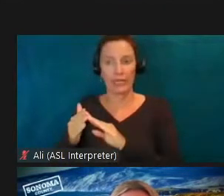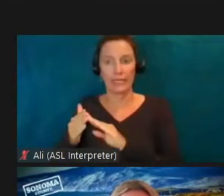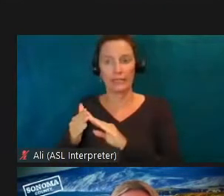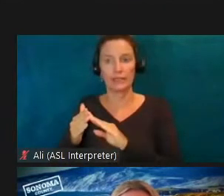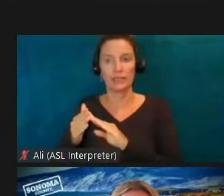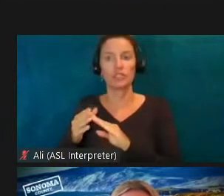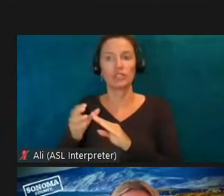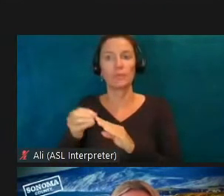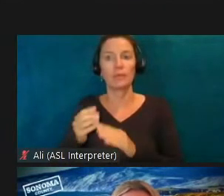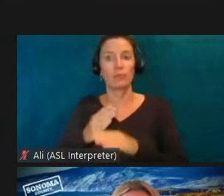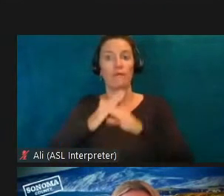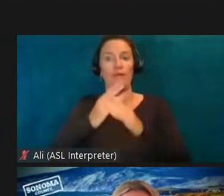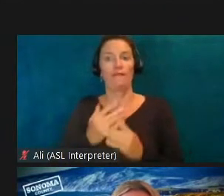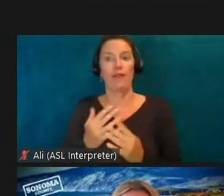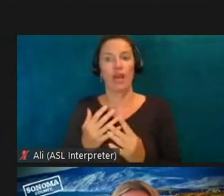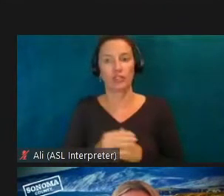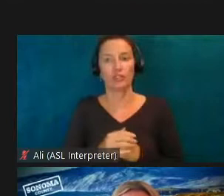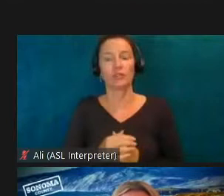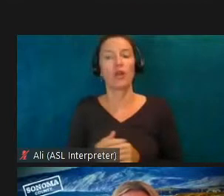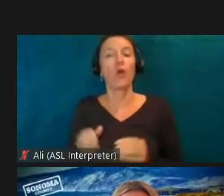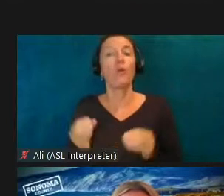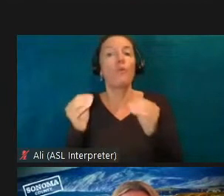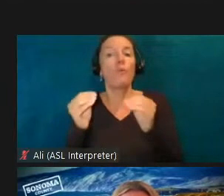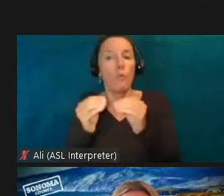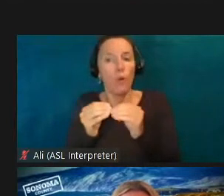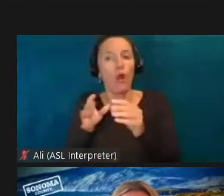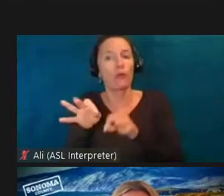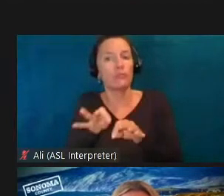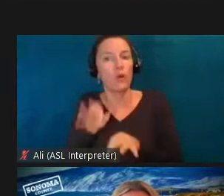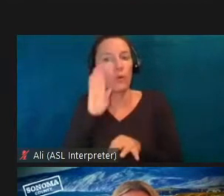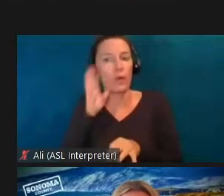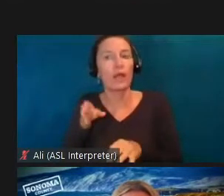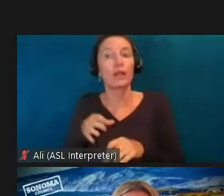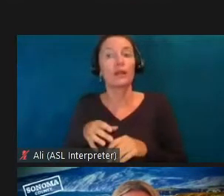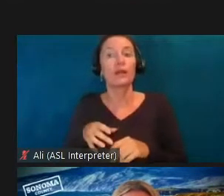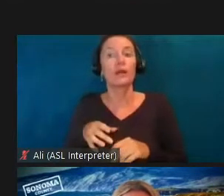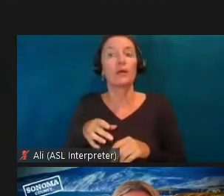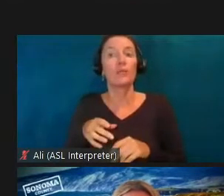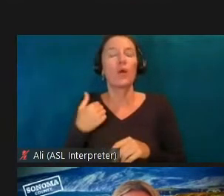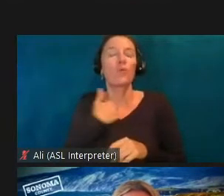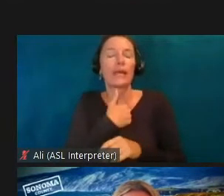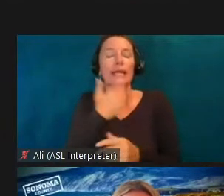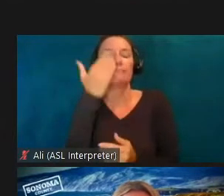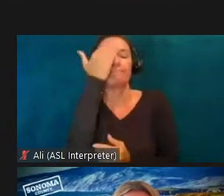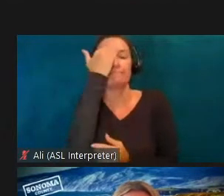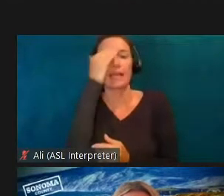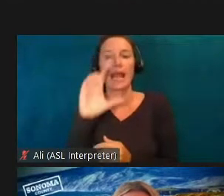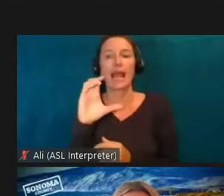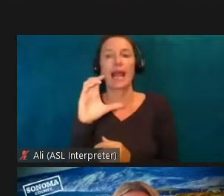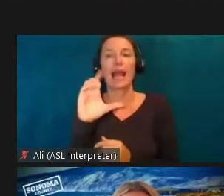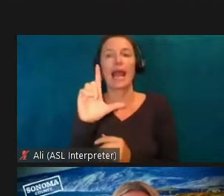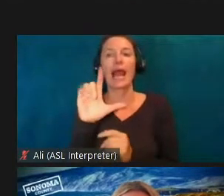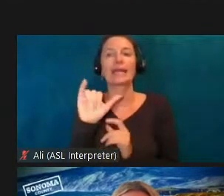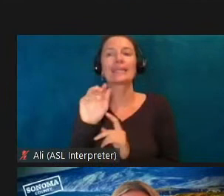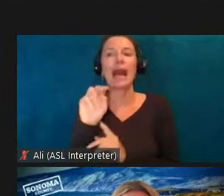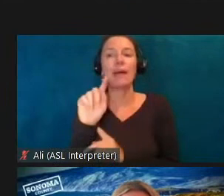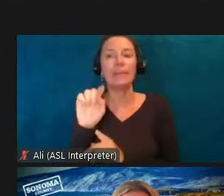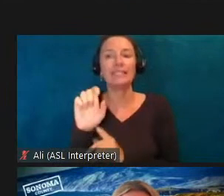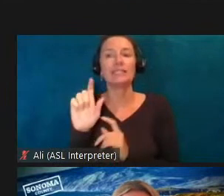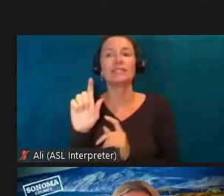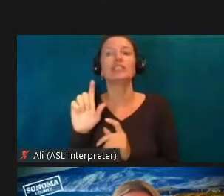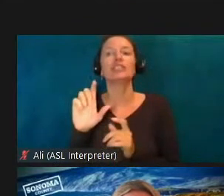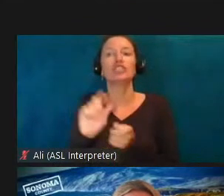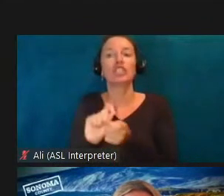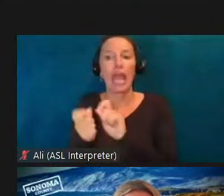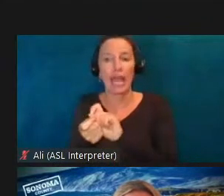advance defensible space. Much more to come, and what we know is that climate change is making these fires even worse, burning hotter